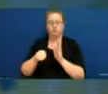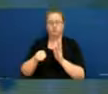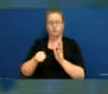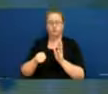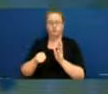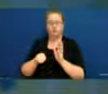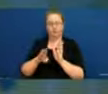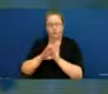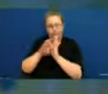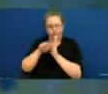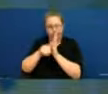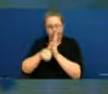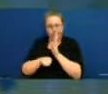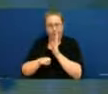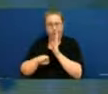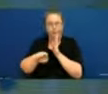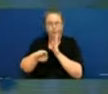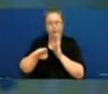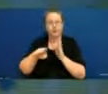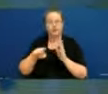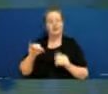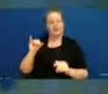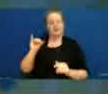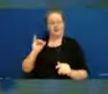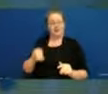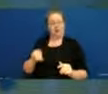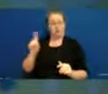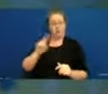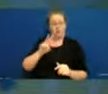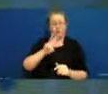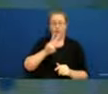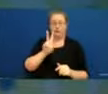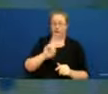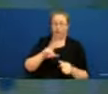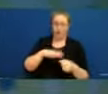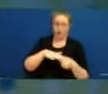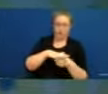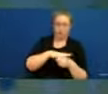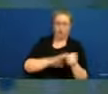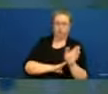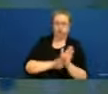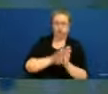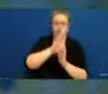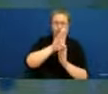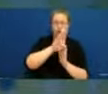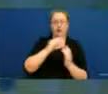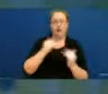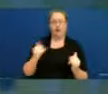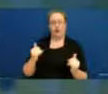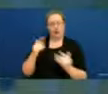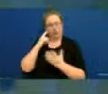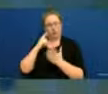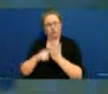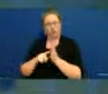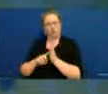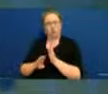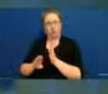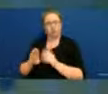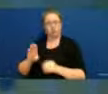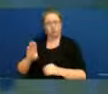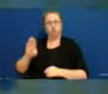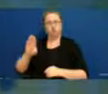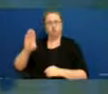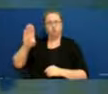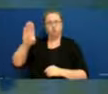flattened quite quickly, and it was focused mainly in areas around Vancouver Coastal Health. We now are seeing much more